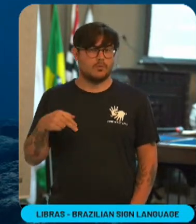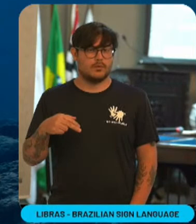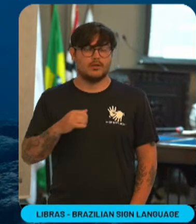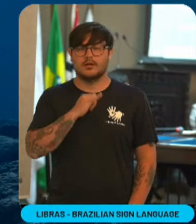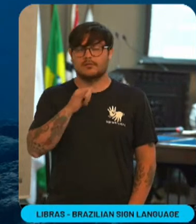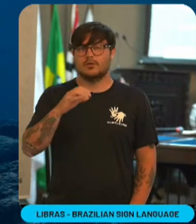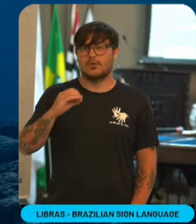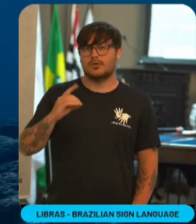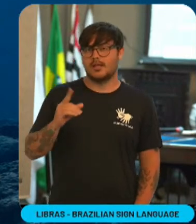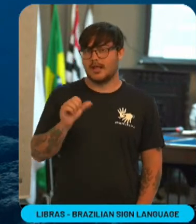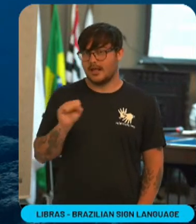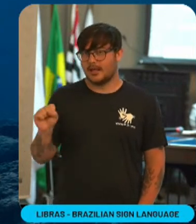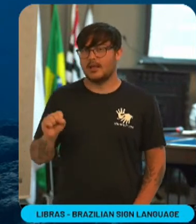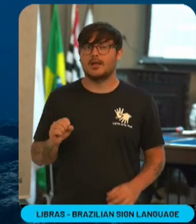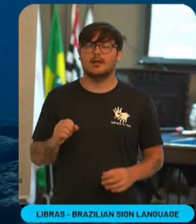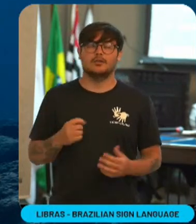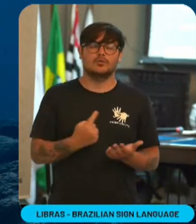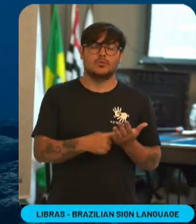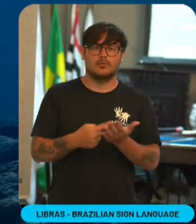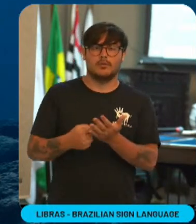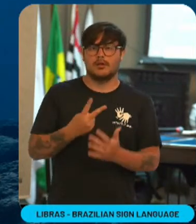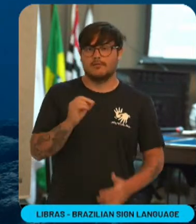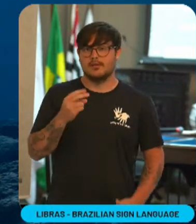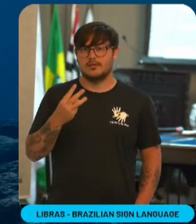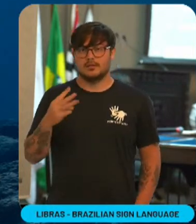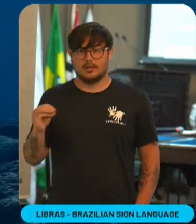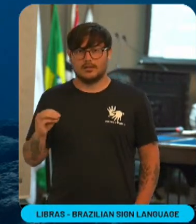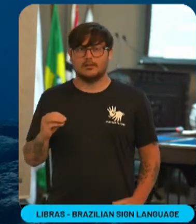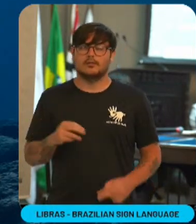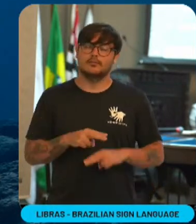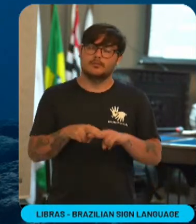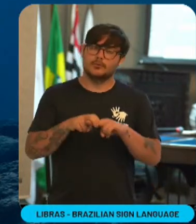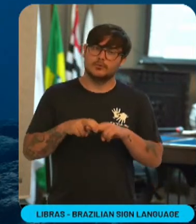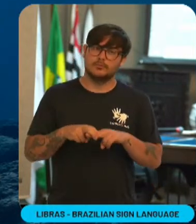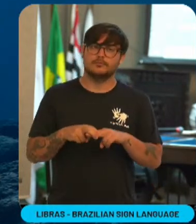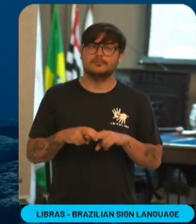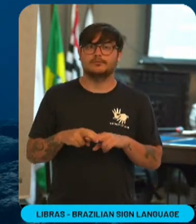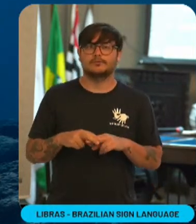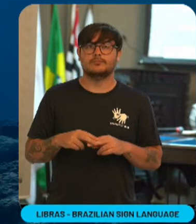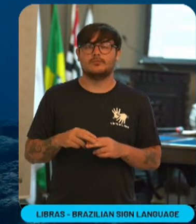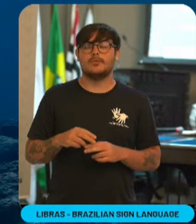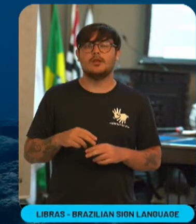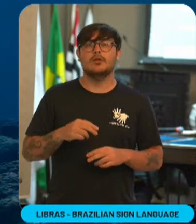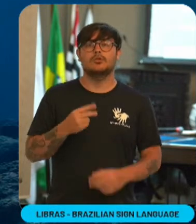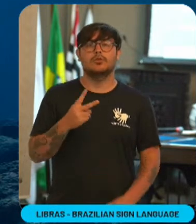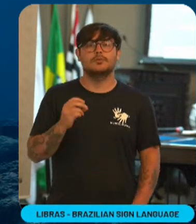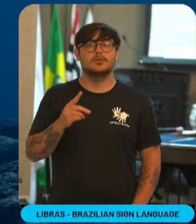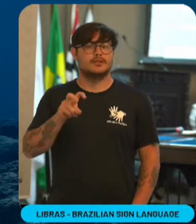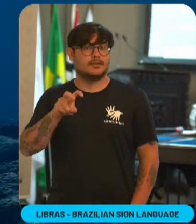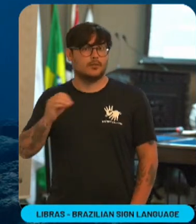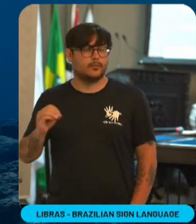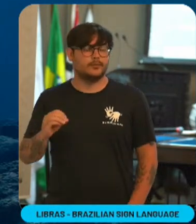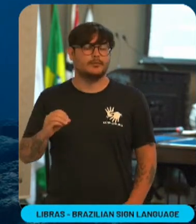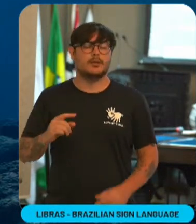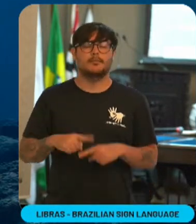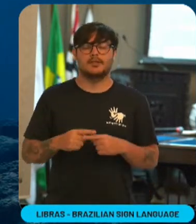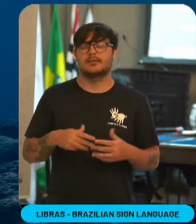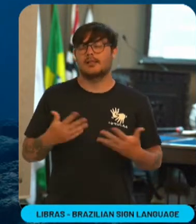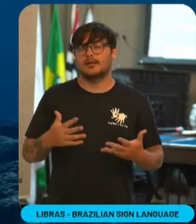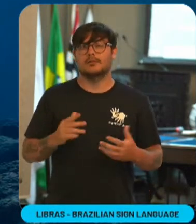international regulations of SDGs, of the 2030 agreement,